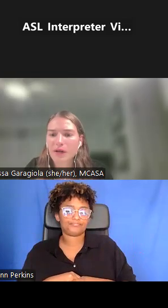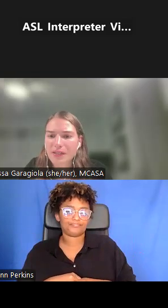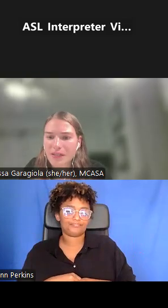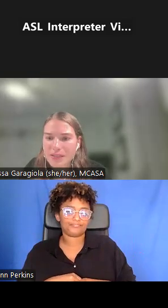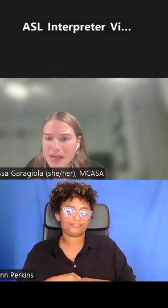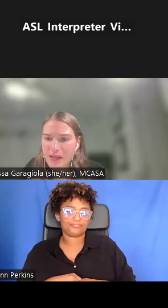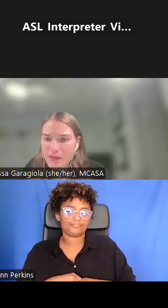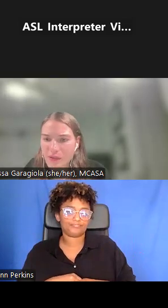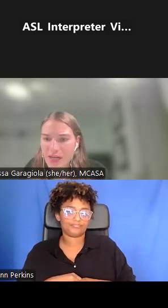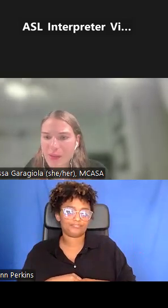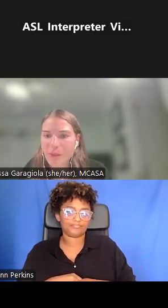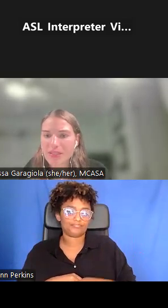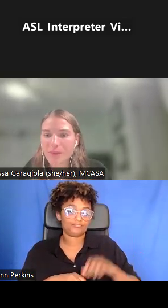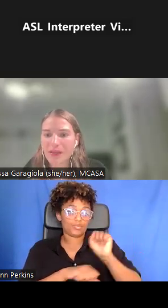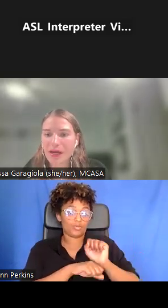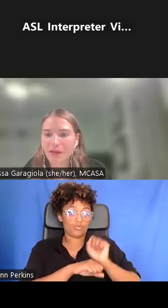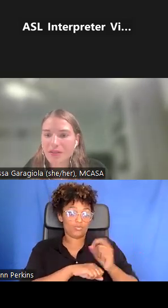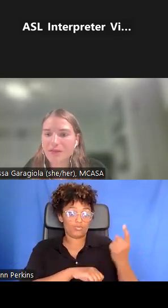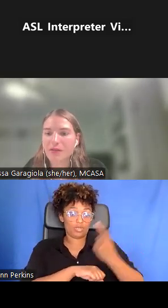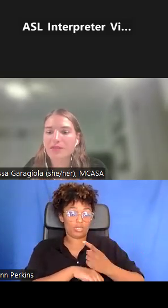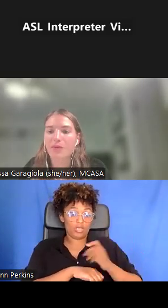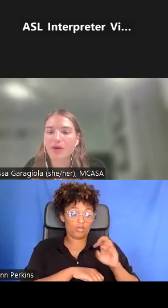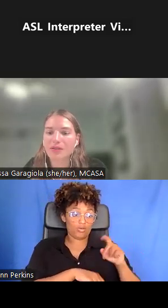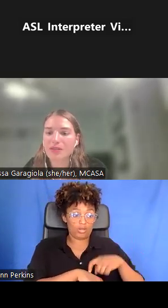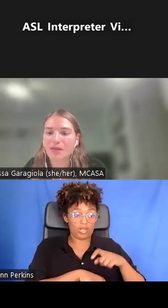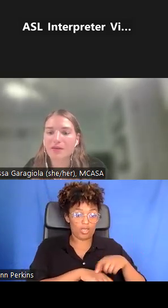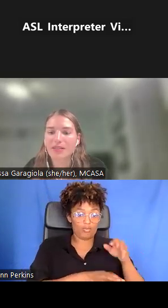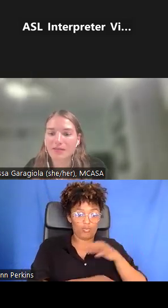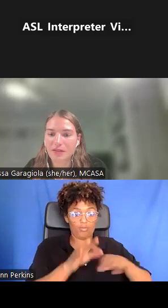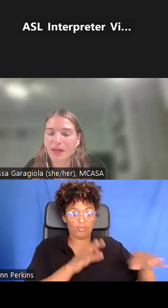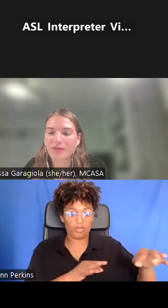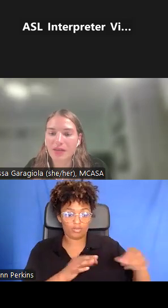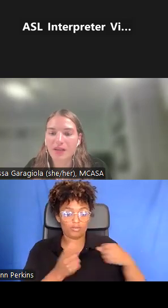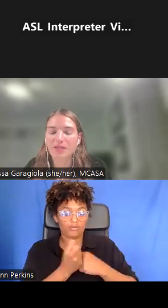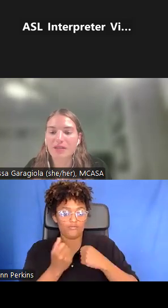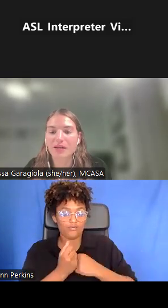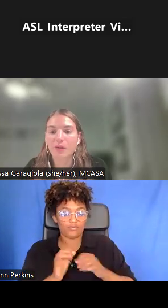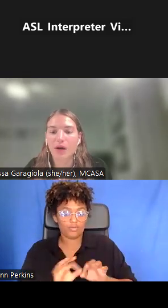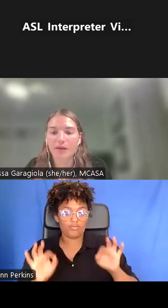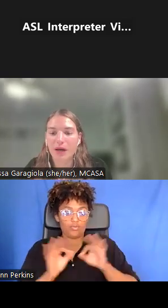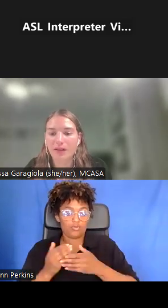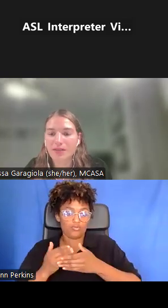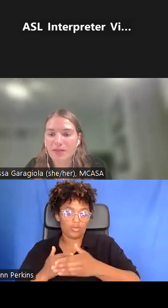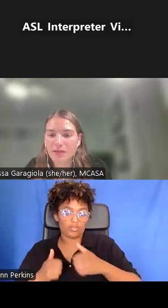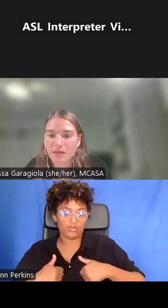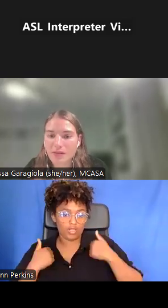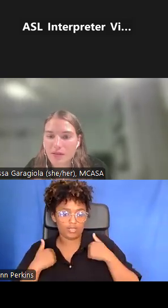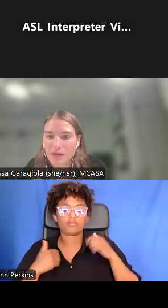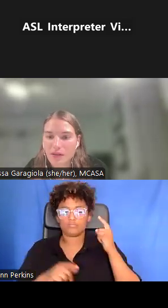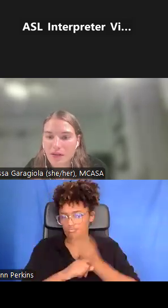Replacing work day or time with something else affirms importance of the rest of your life. Yeah, so maintaining that good work-life